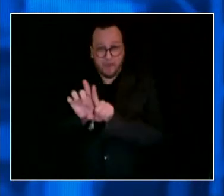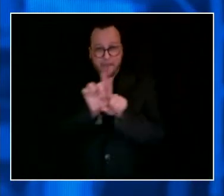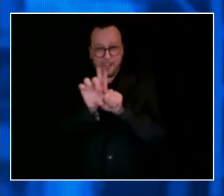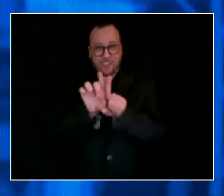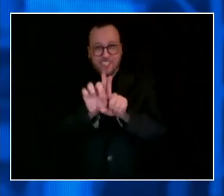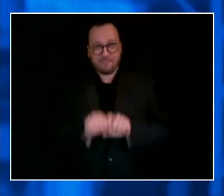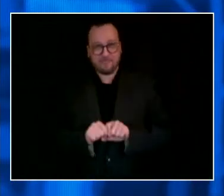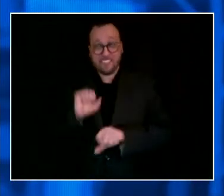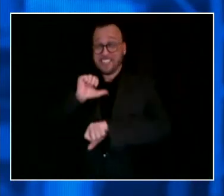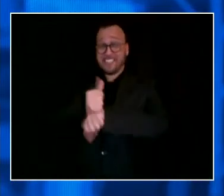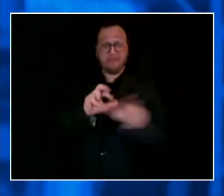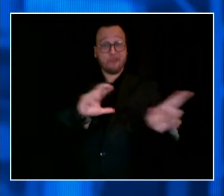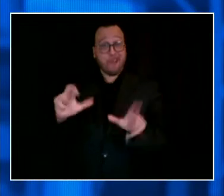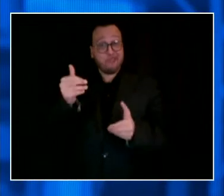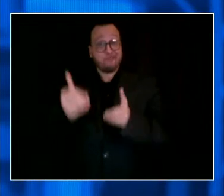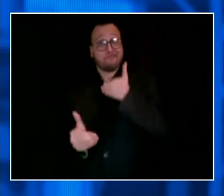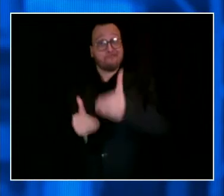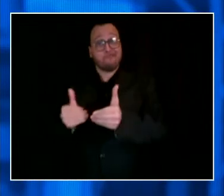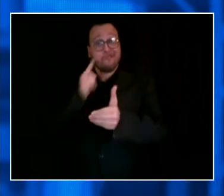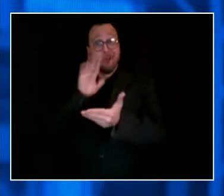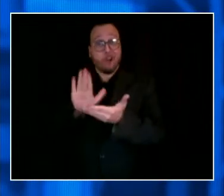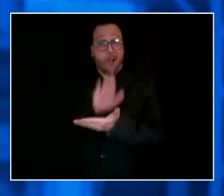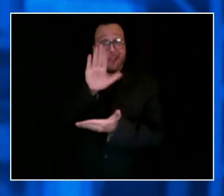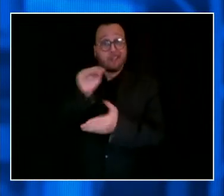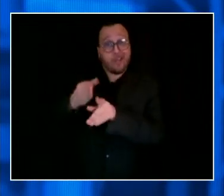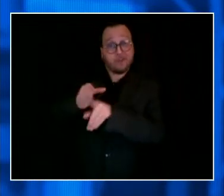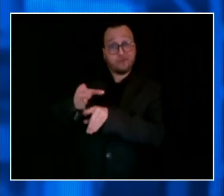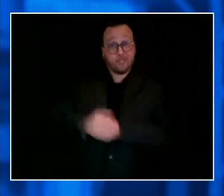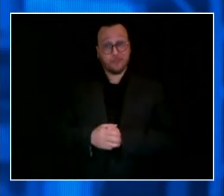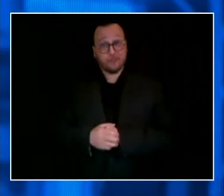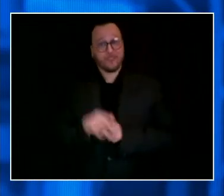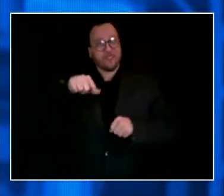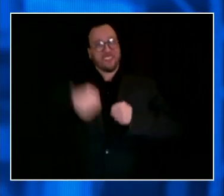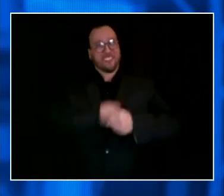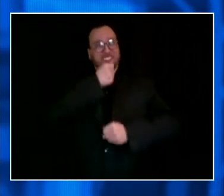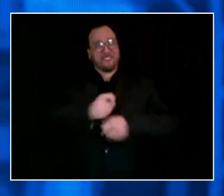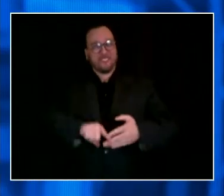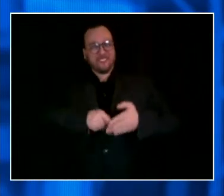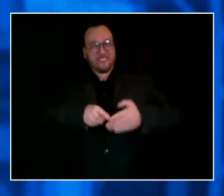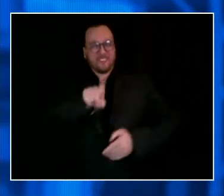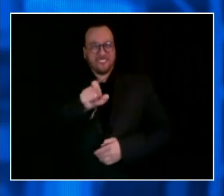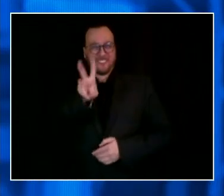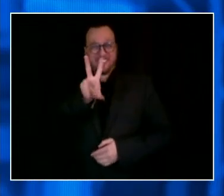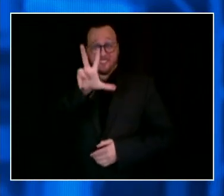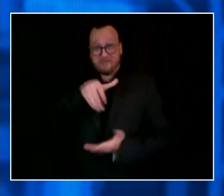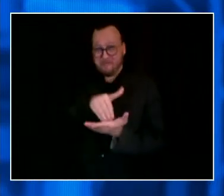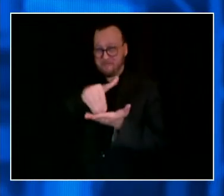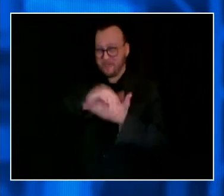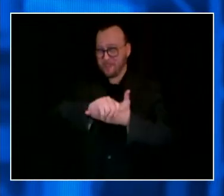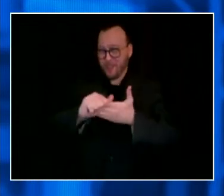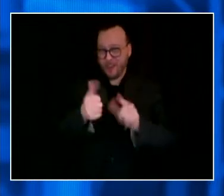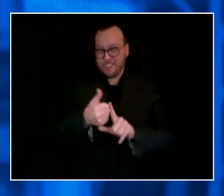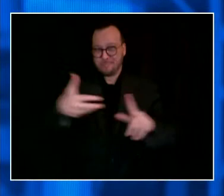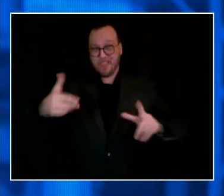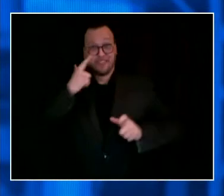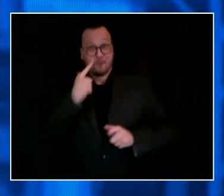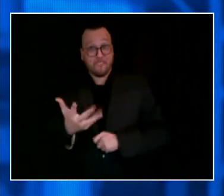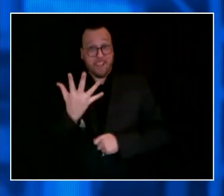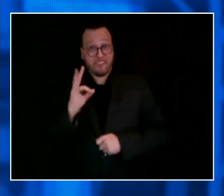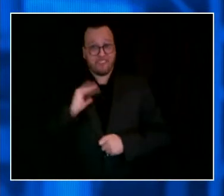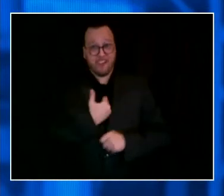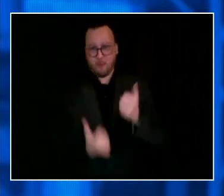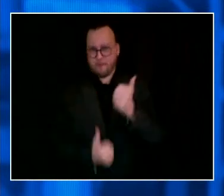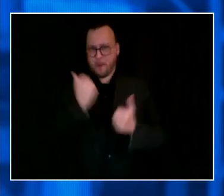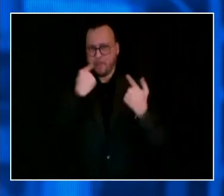and career. This year, we began a $163 million expansion of 5 of our most